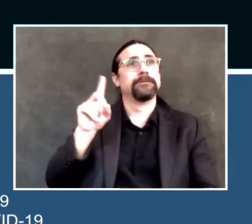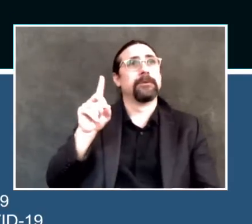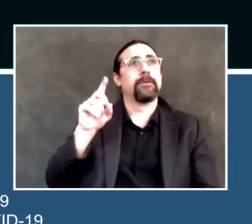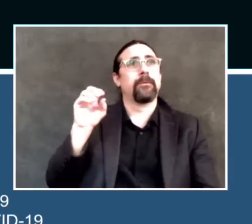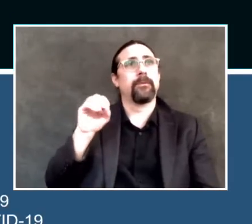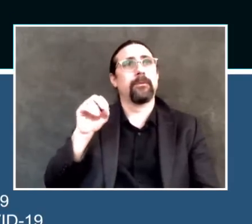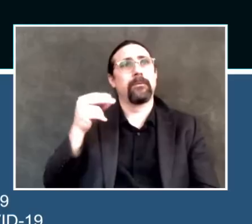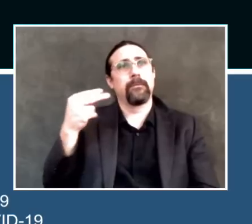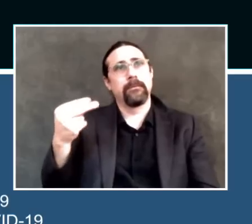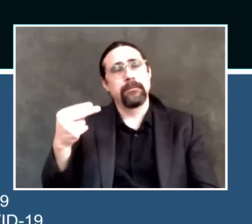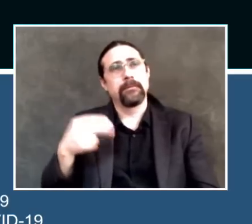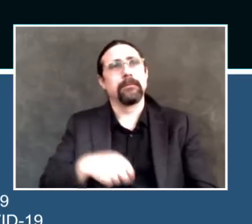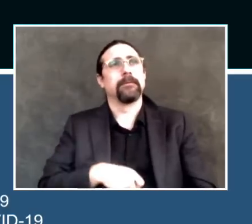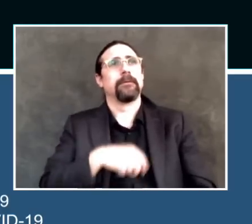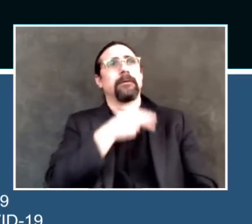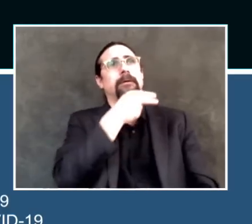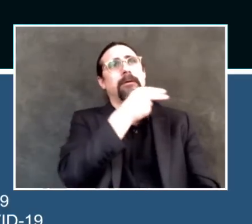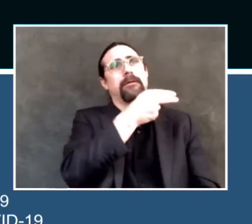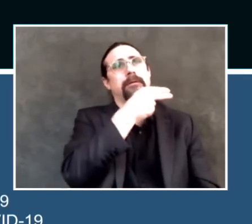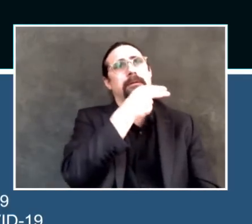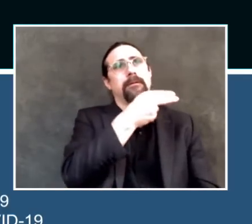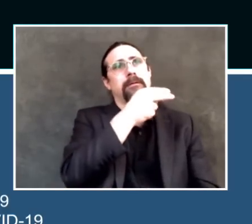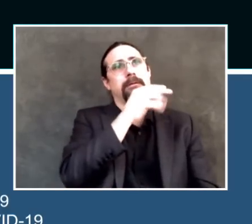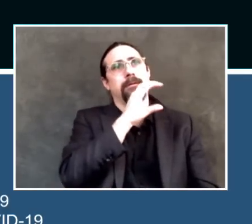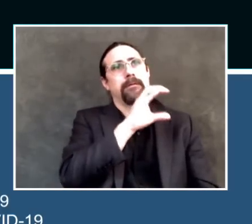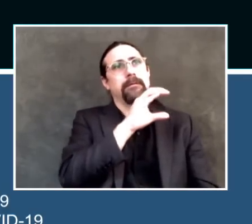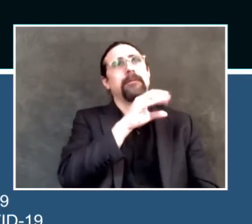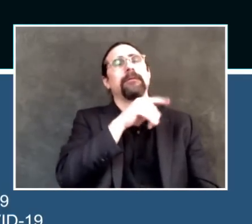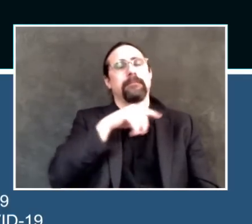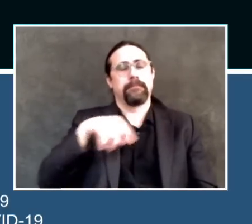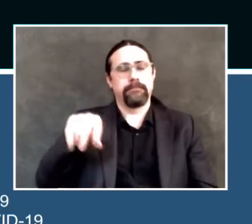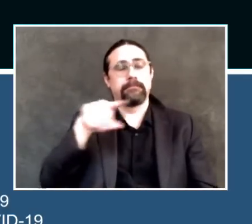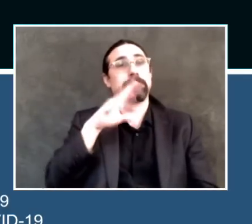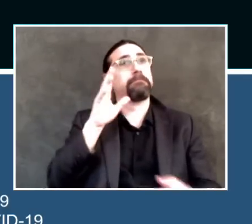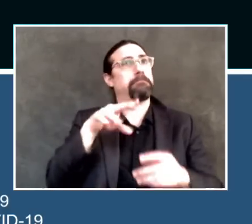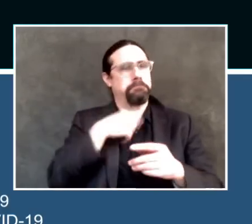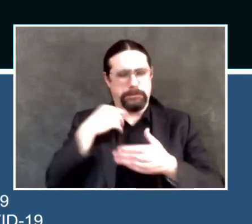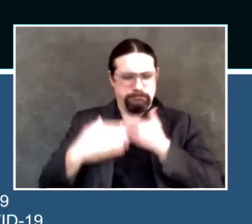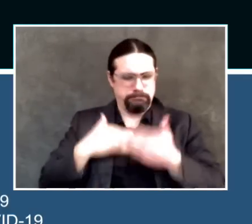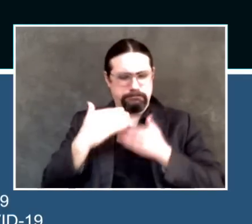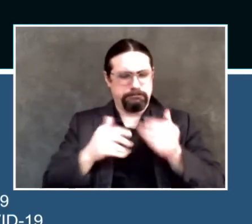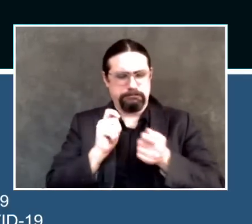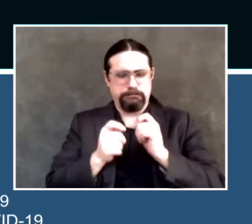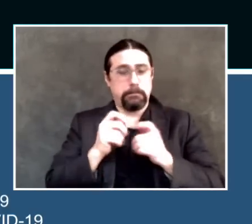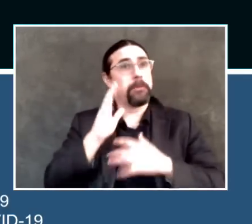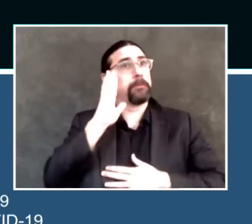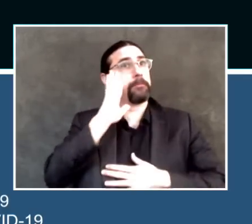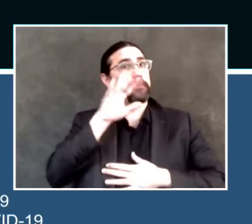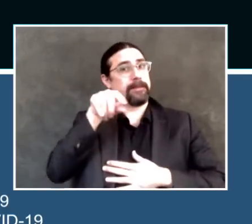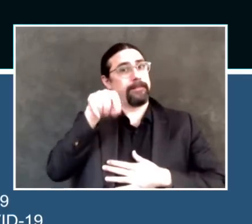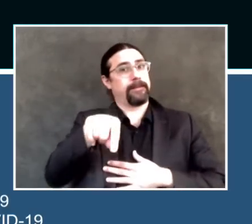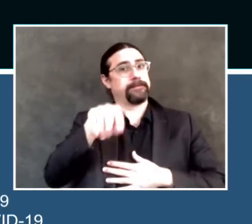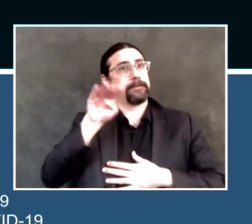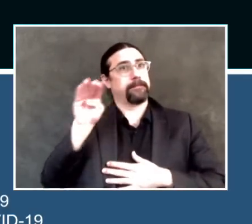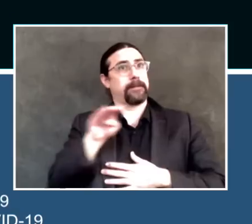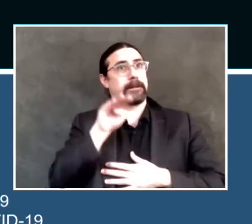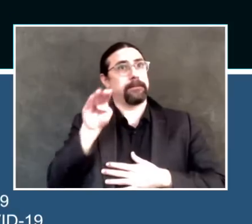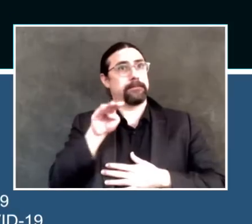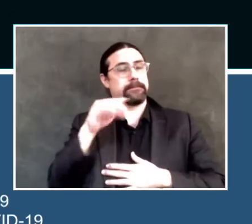that everyone together, all New Yorkers, can watch the movement of this data and have a common goal, a common standard.